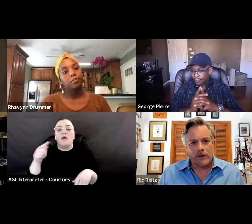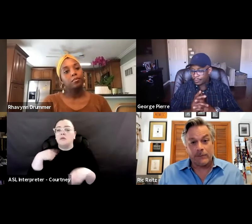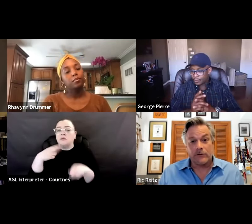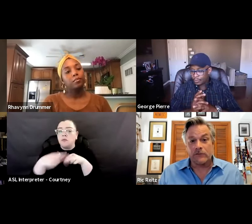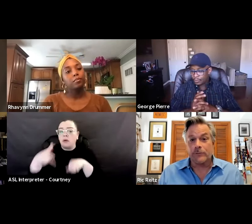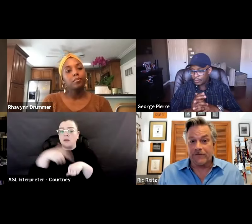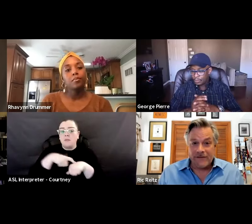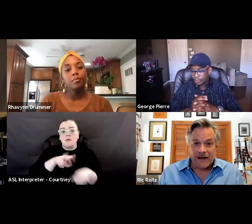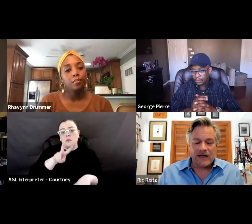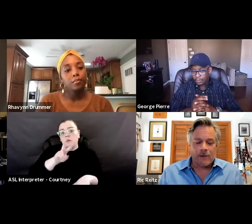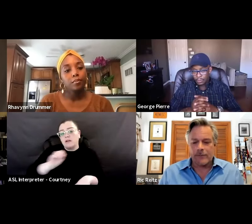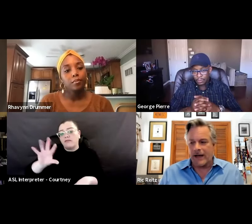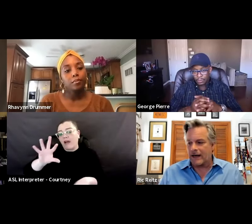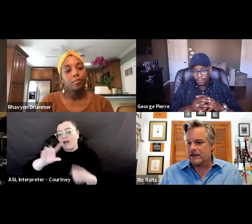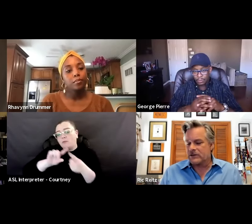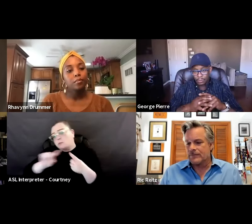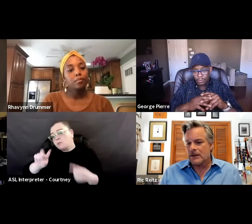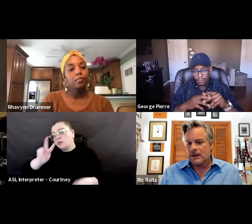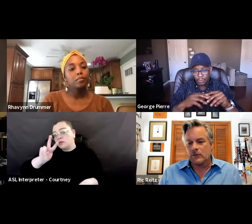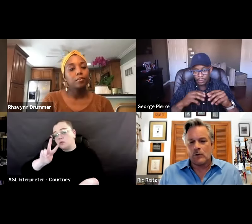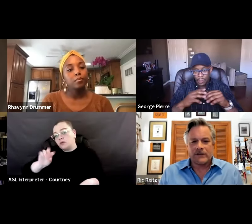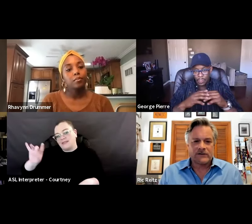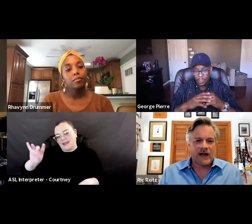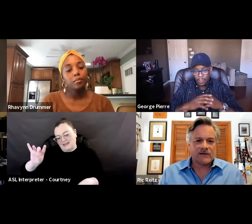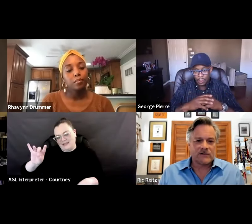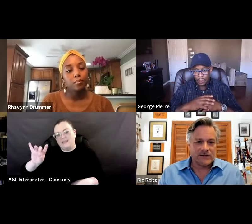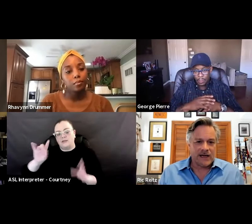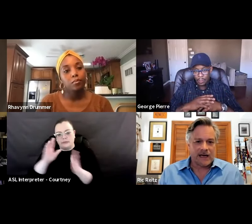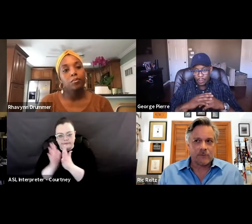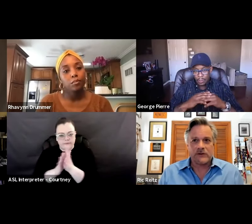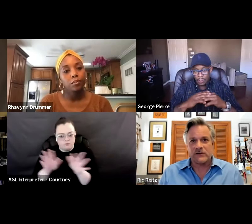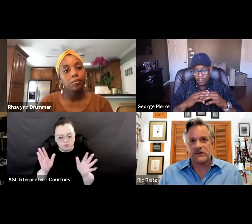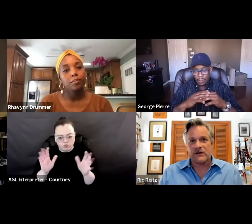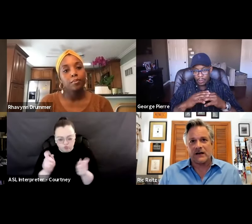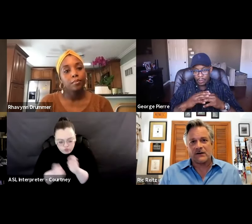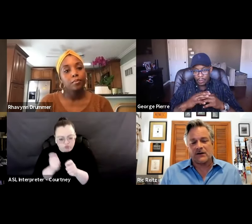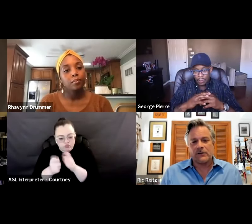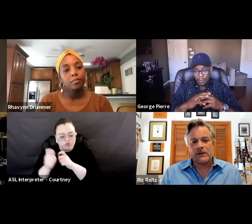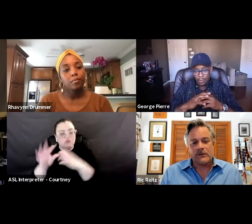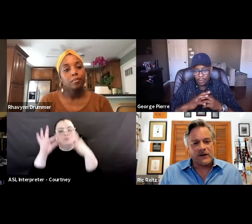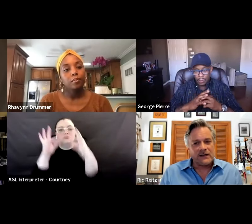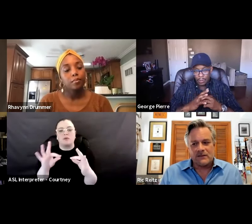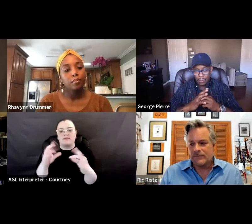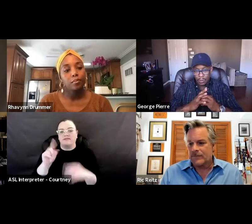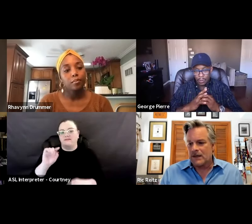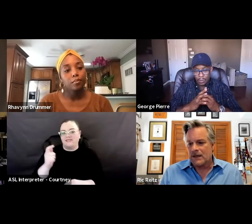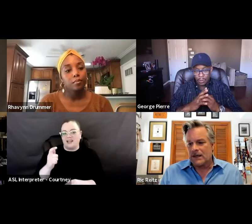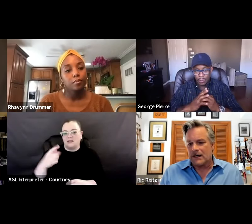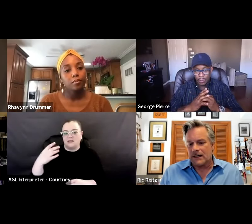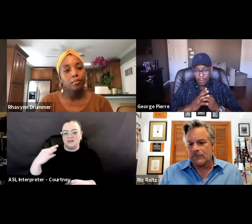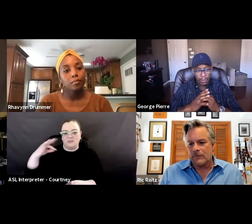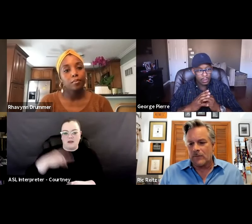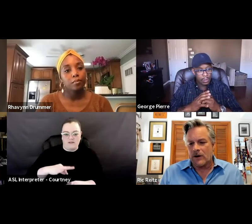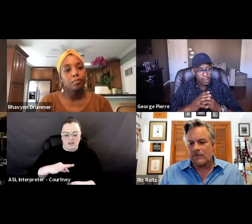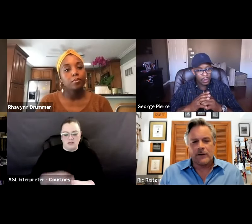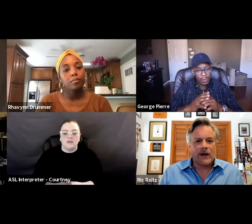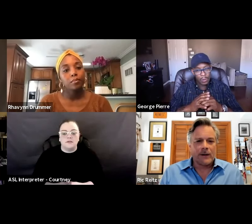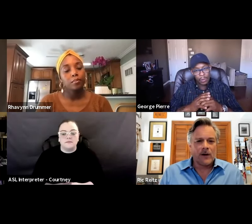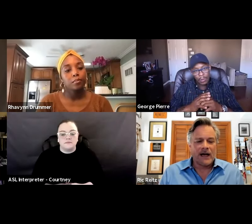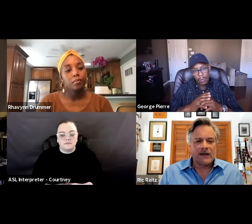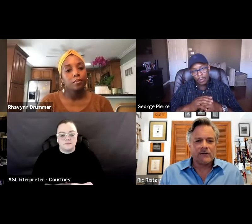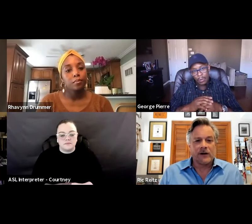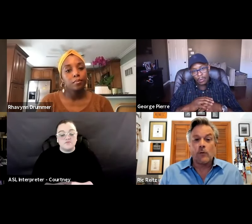we were able to perfect our package to what it stands today, which is that 30% off